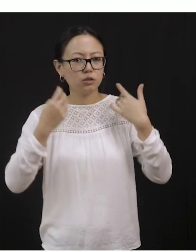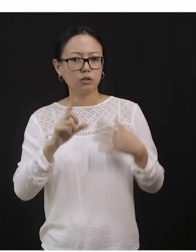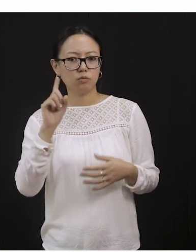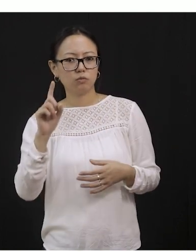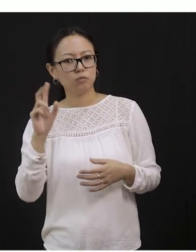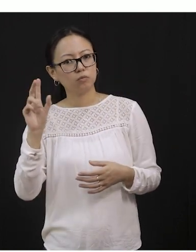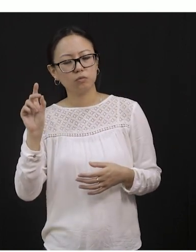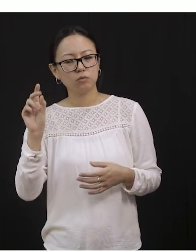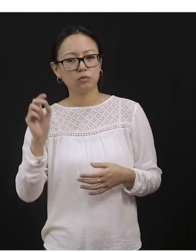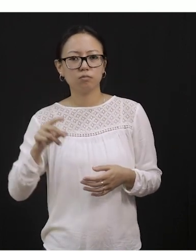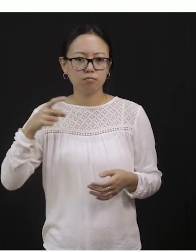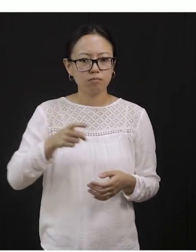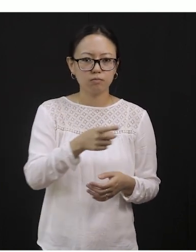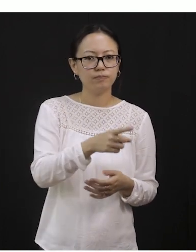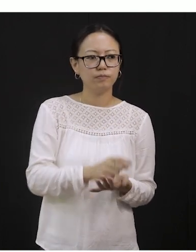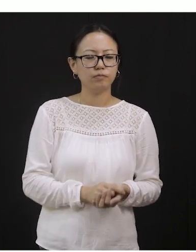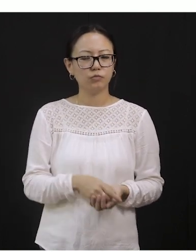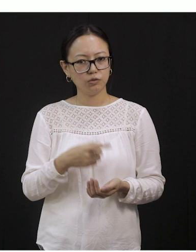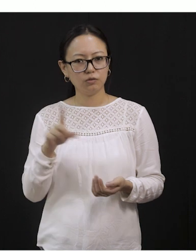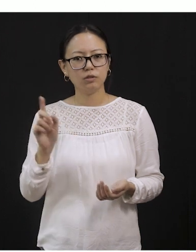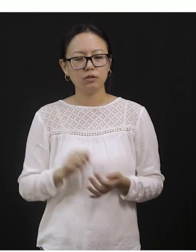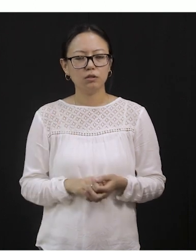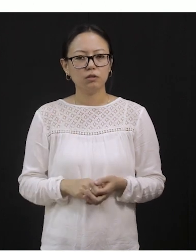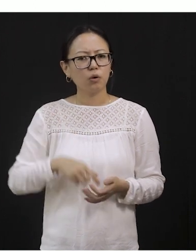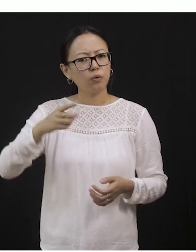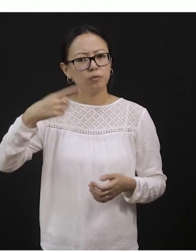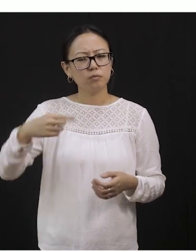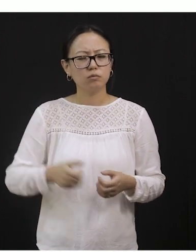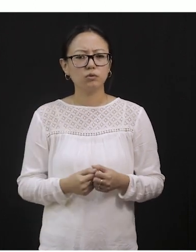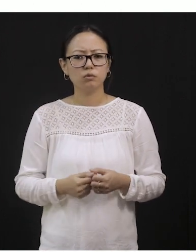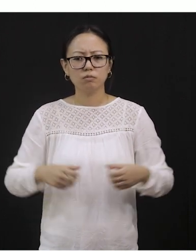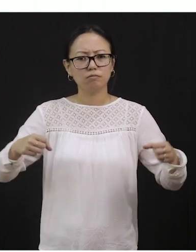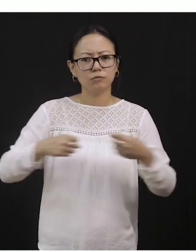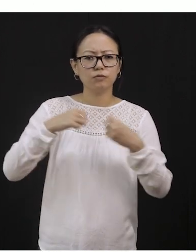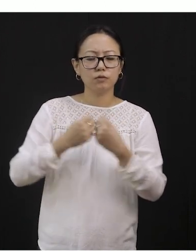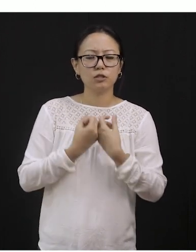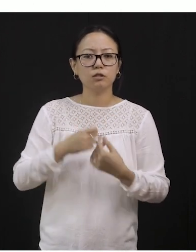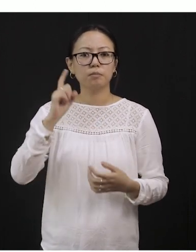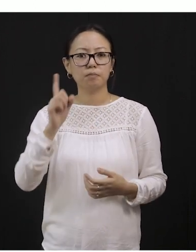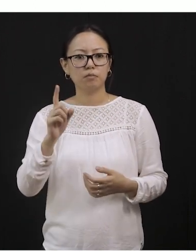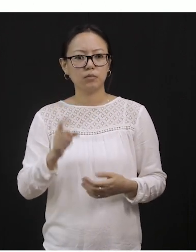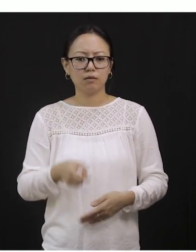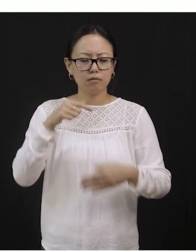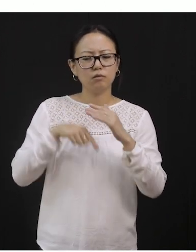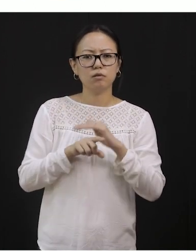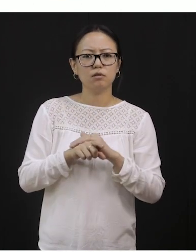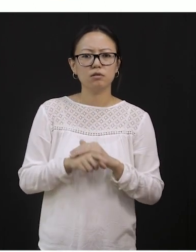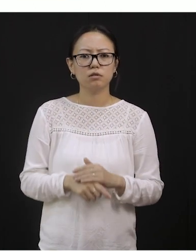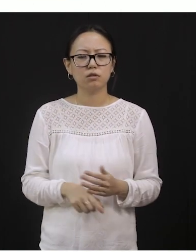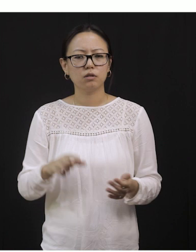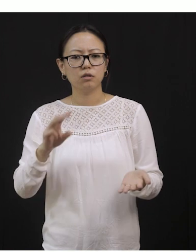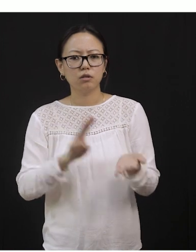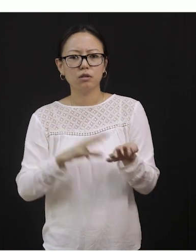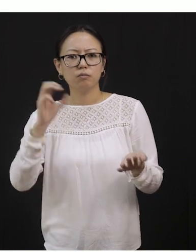show also has a moral life lesson which tells us, okay, so the moral